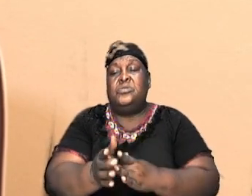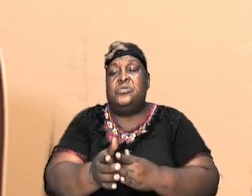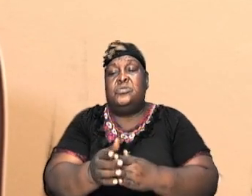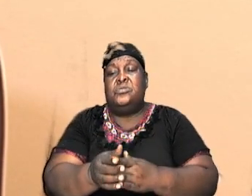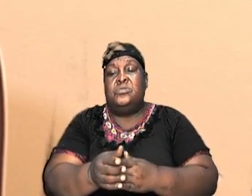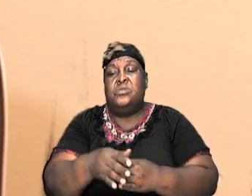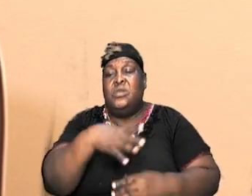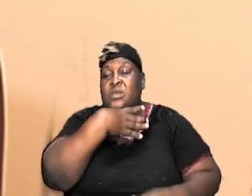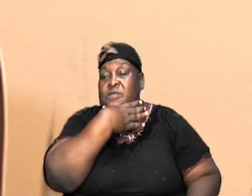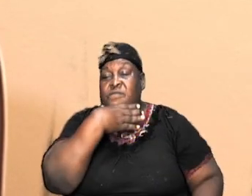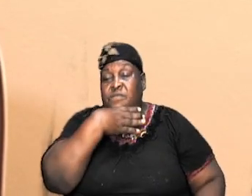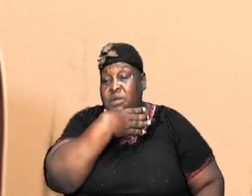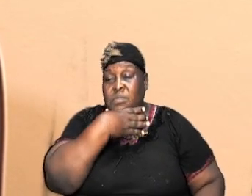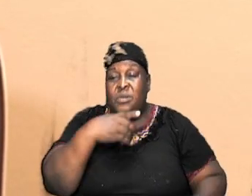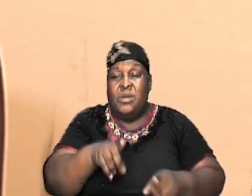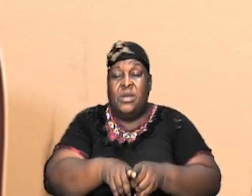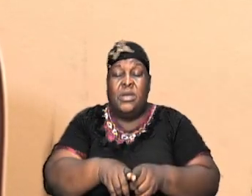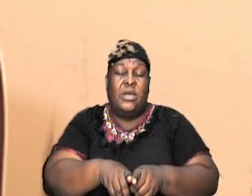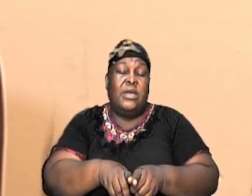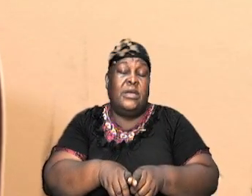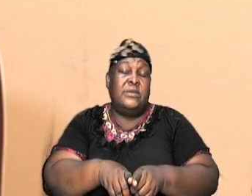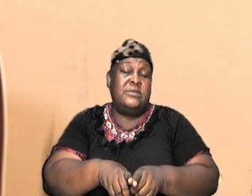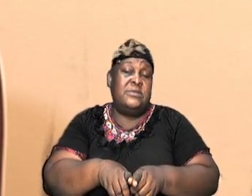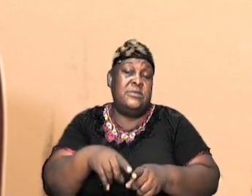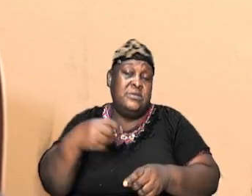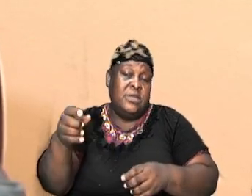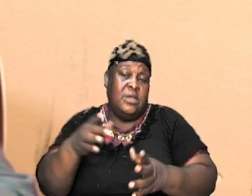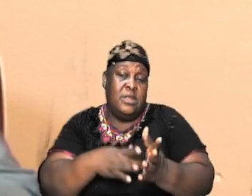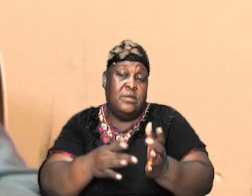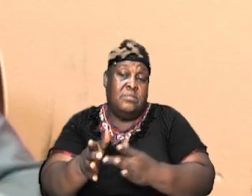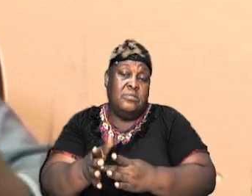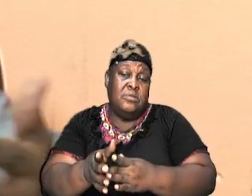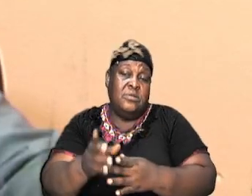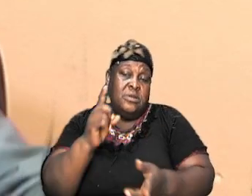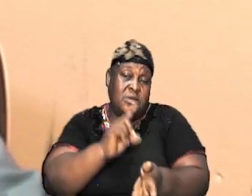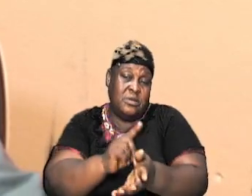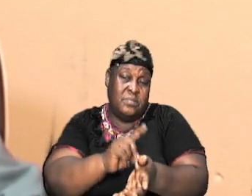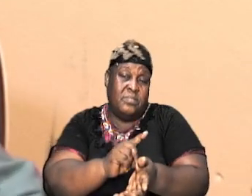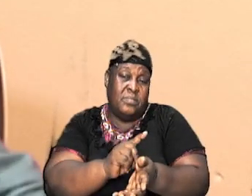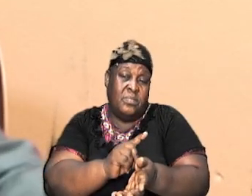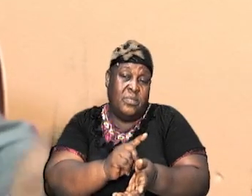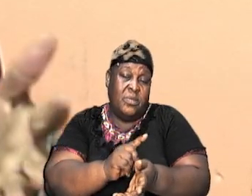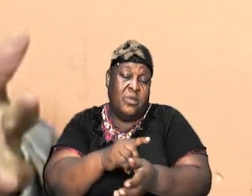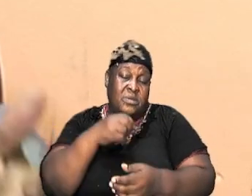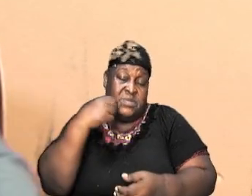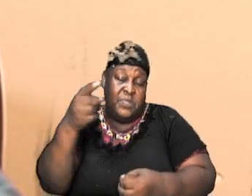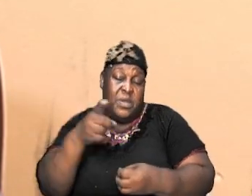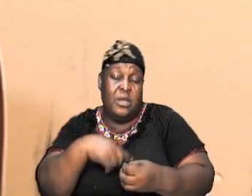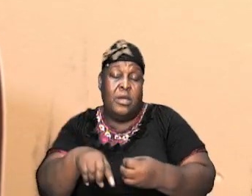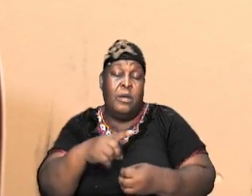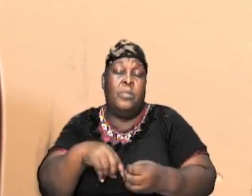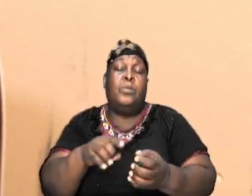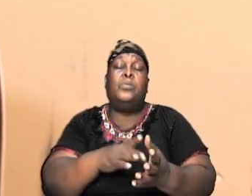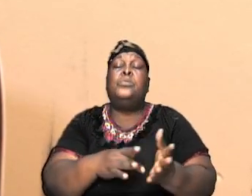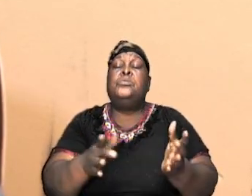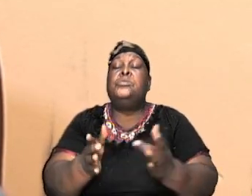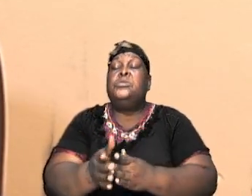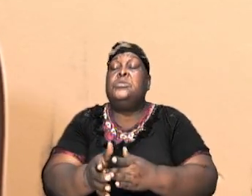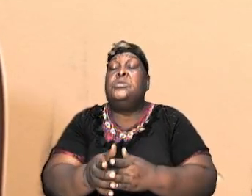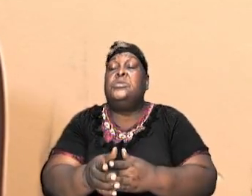physician? You know, do we present him to the lawyer the same way we present him to a